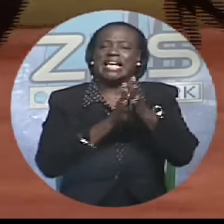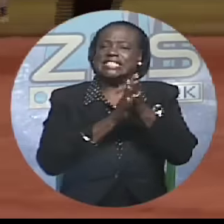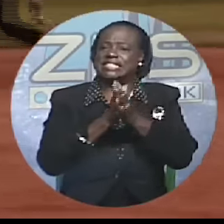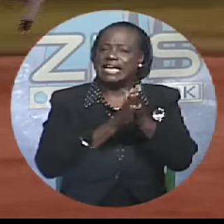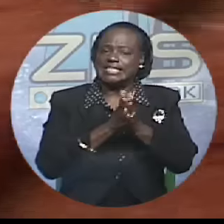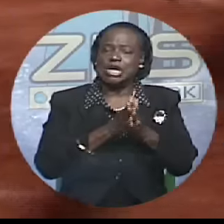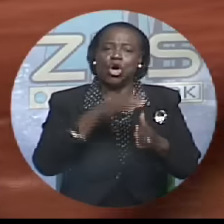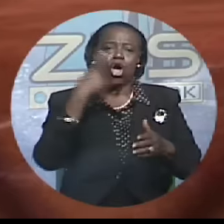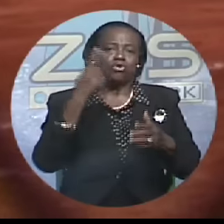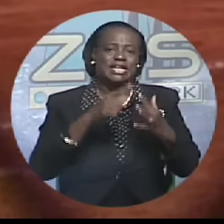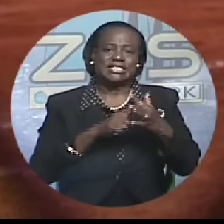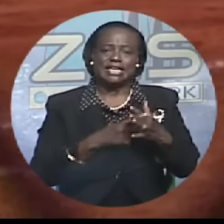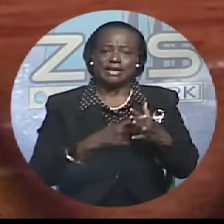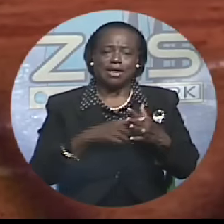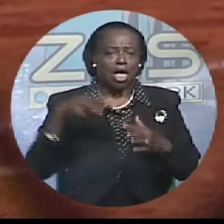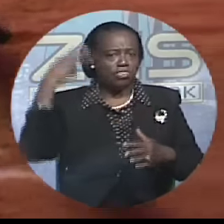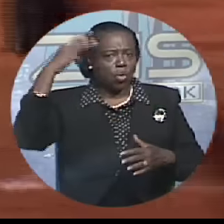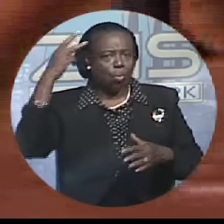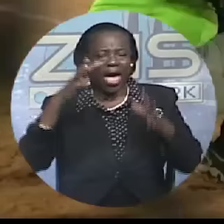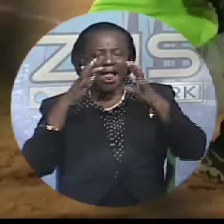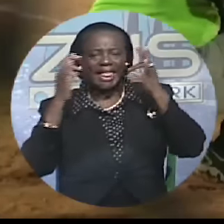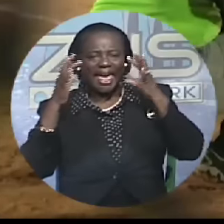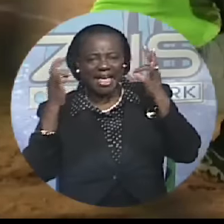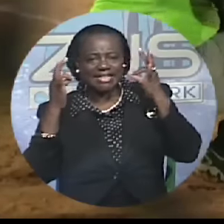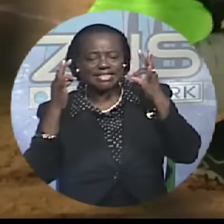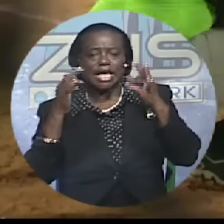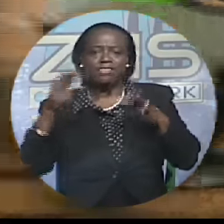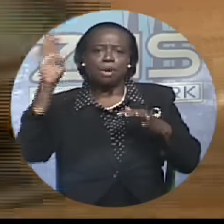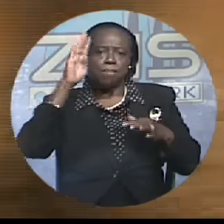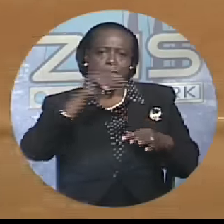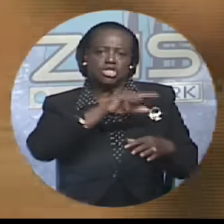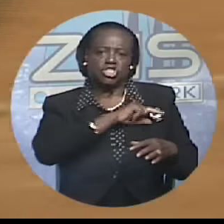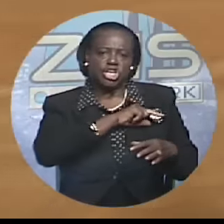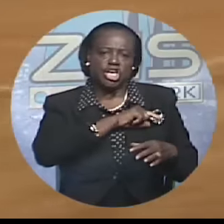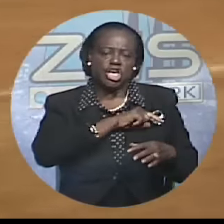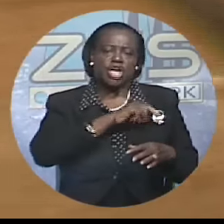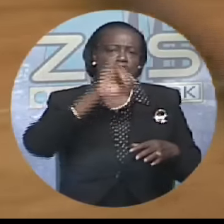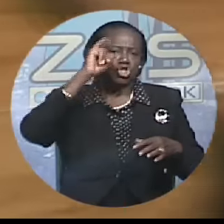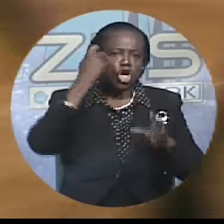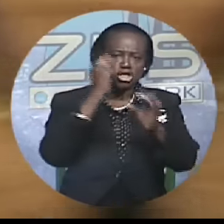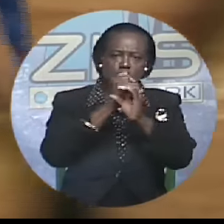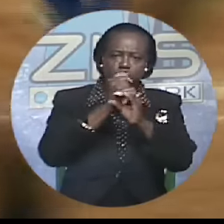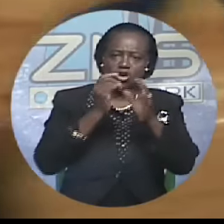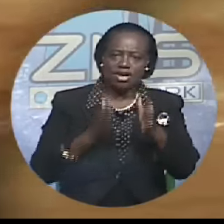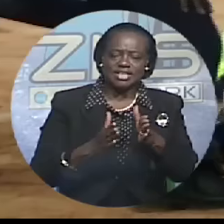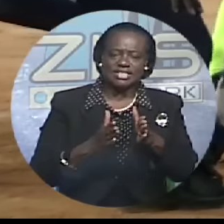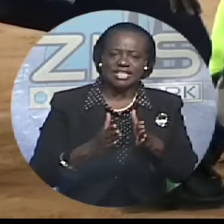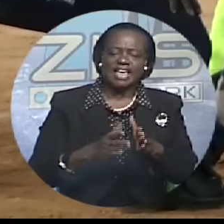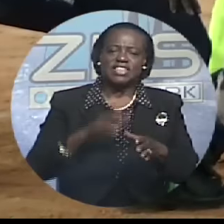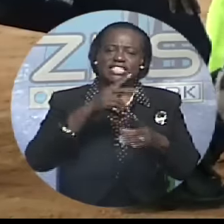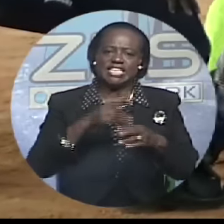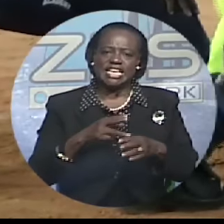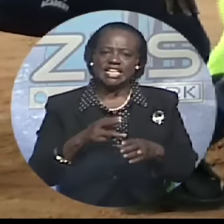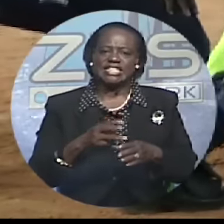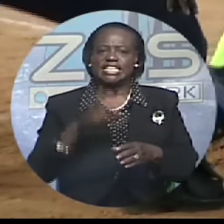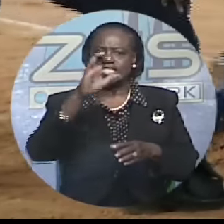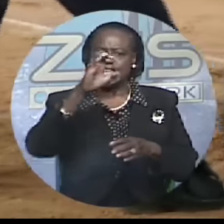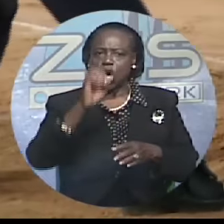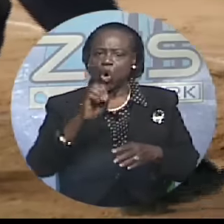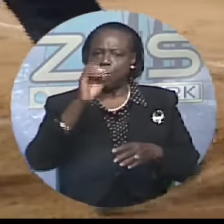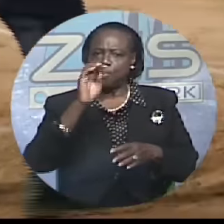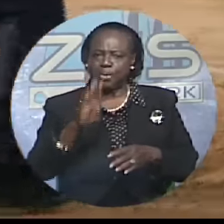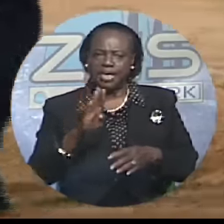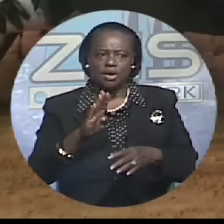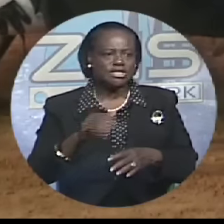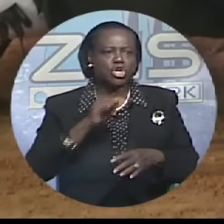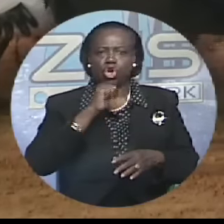got the Wildcats there, you got the Bummer G, you have the Johnson Lady Truckers, you have the Stingers, you have COB, who say not